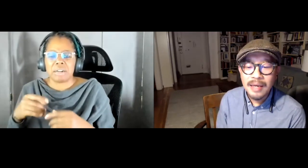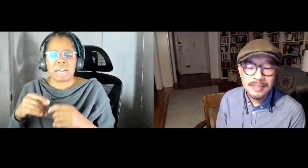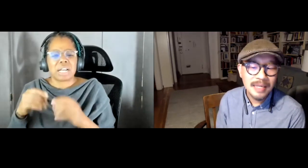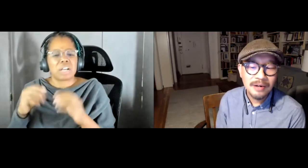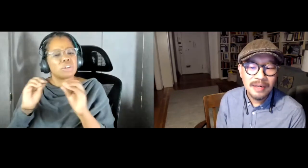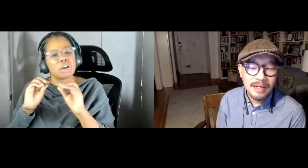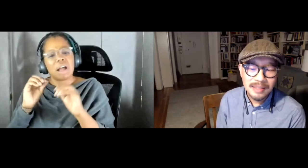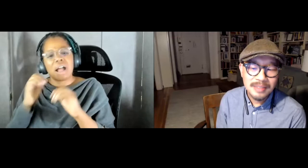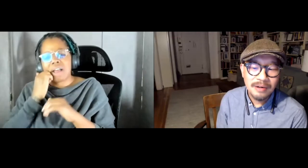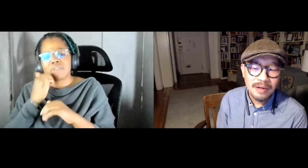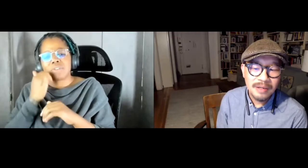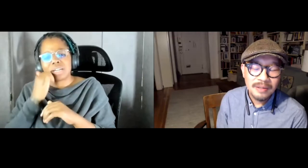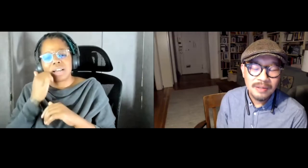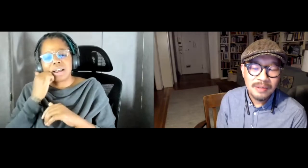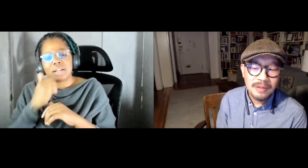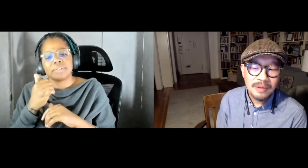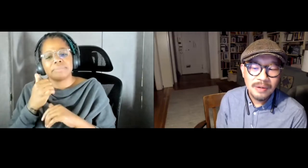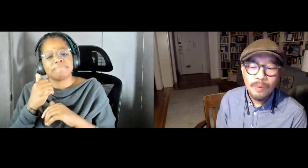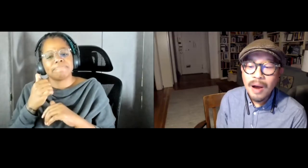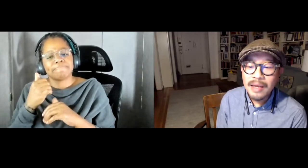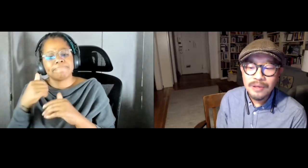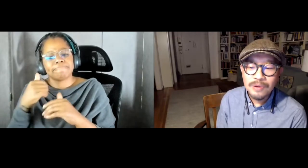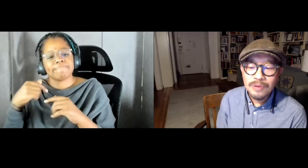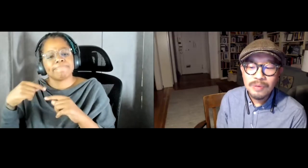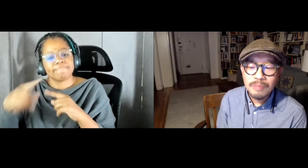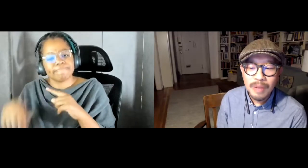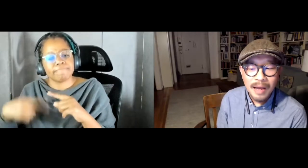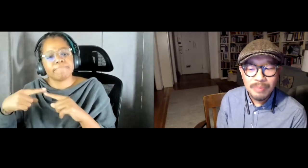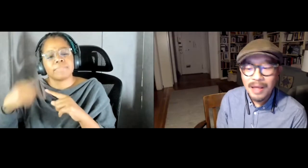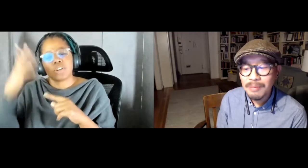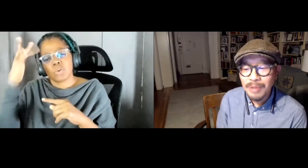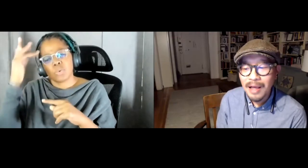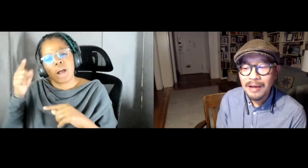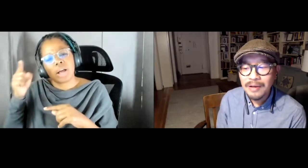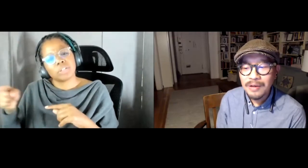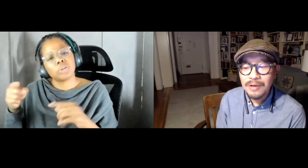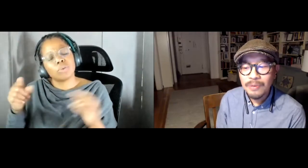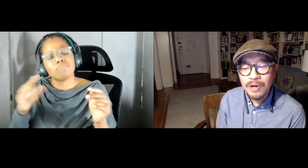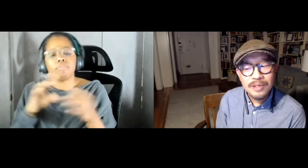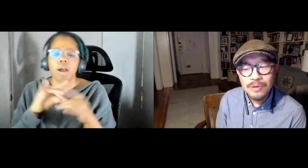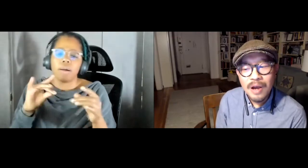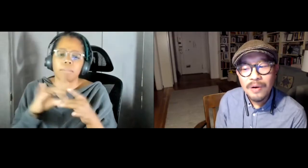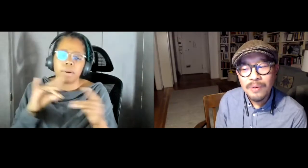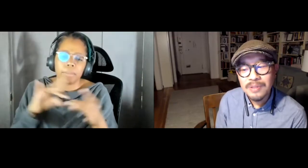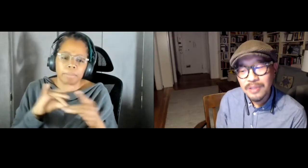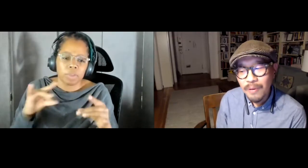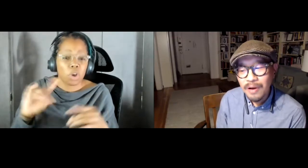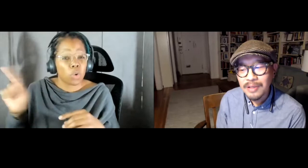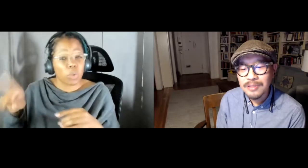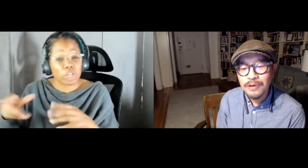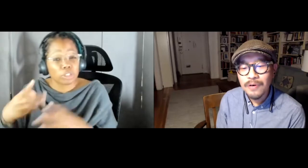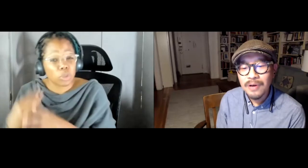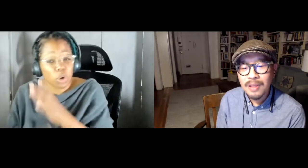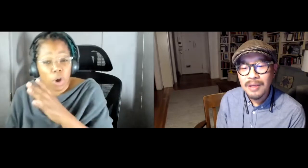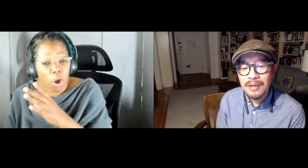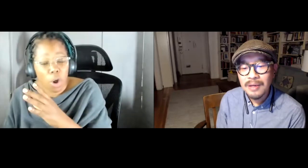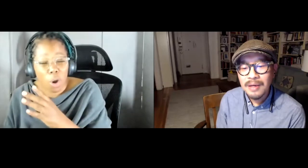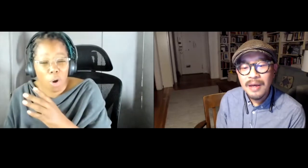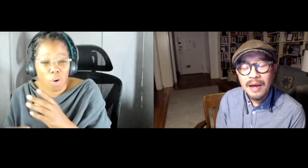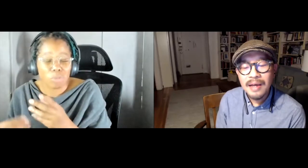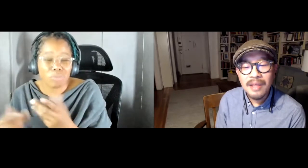by, etc., etc. Why you, blah, blah, blah. Where did you go? And so on and so